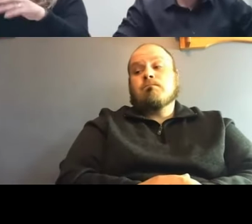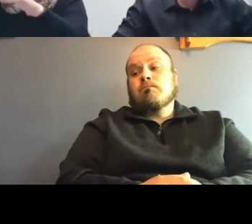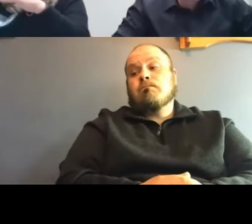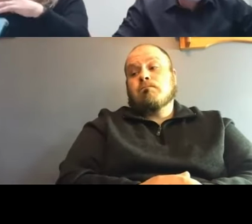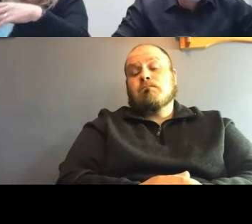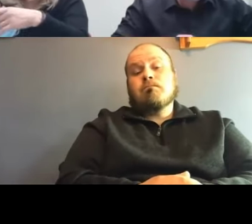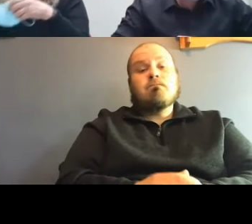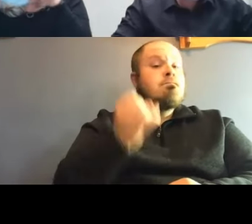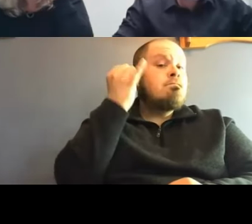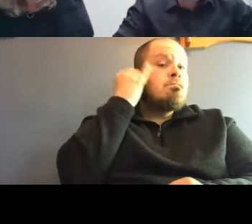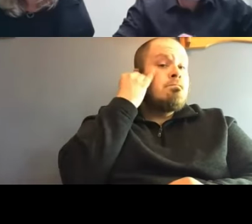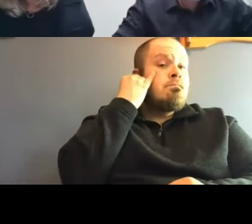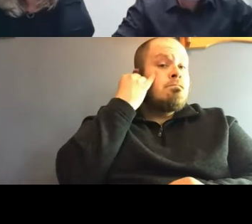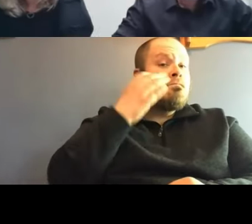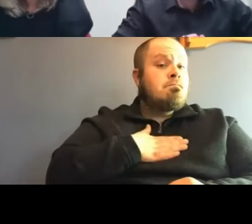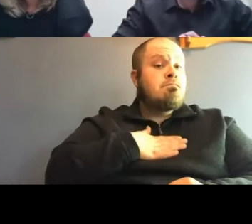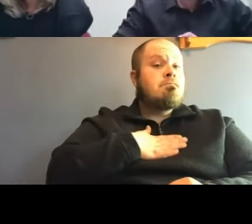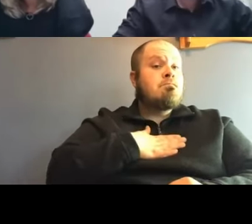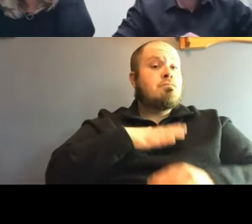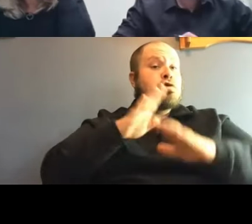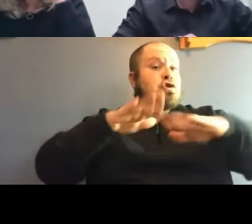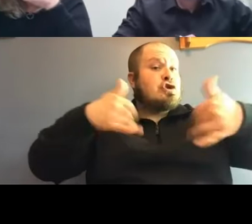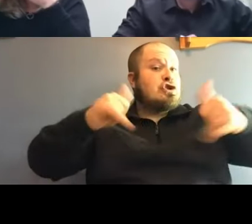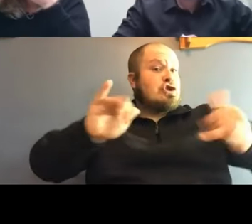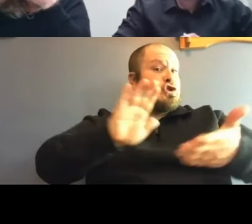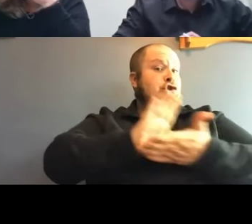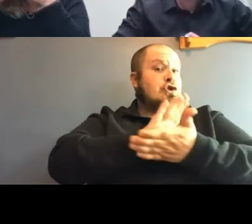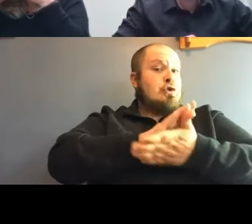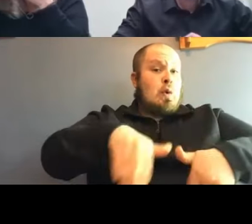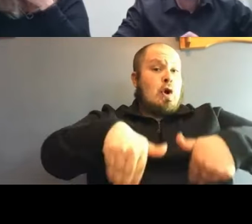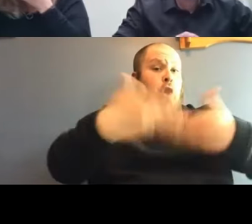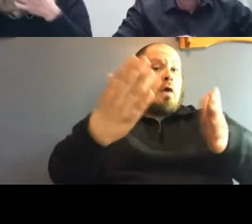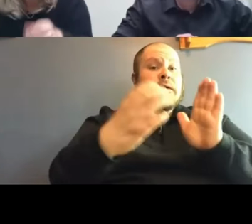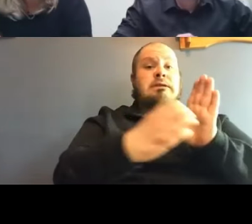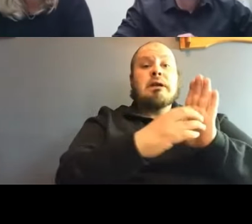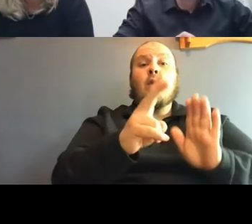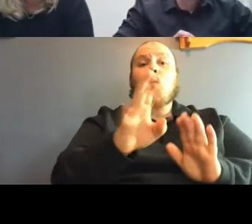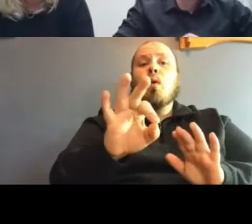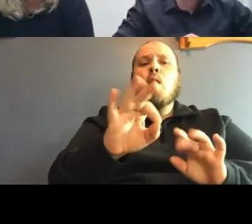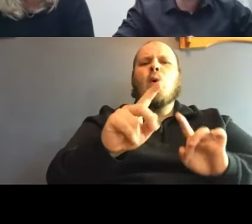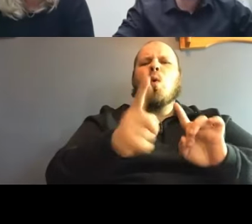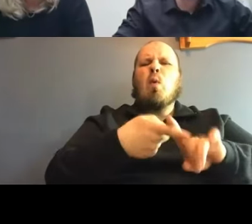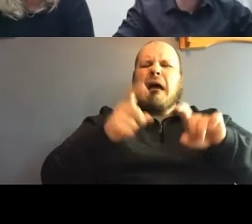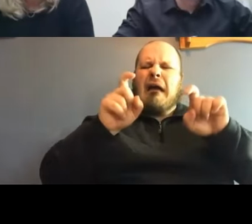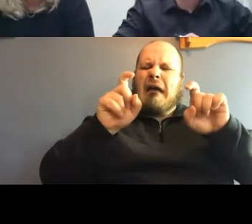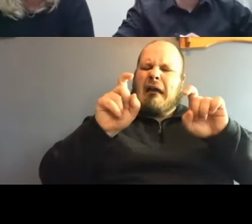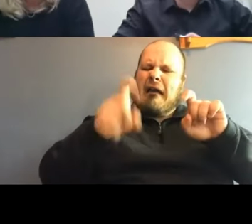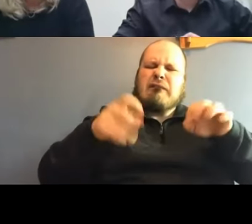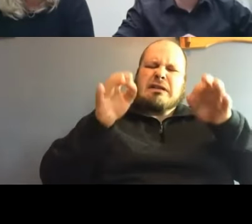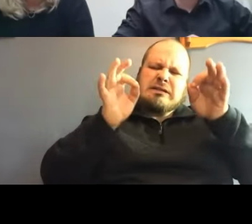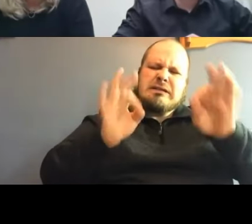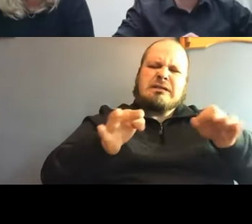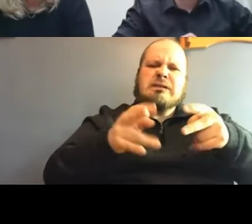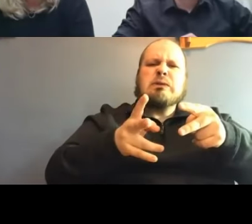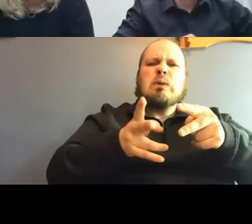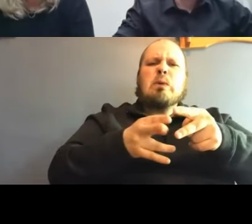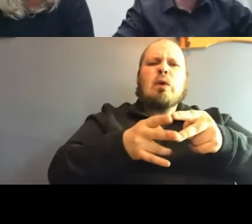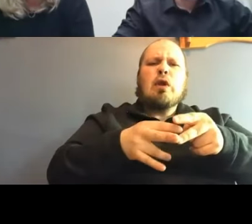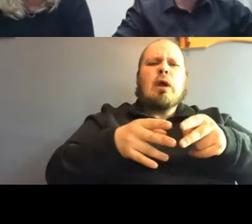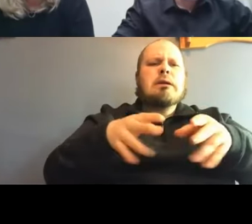if my child is still in school and is offered Section 29, when do we have to decide whether or not to accept Section